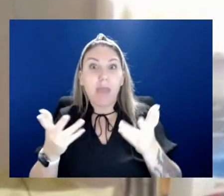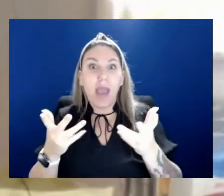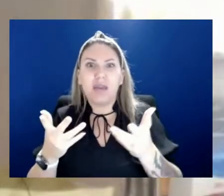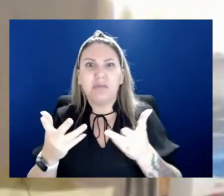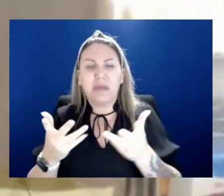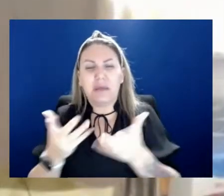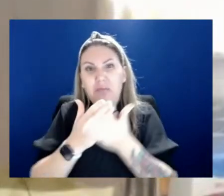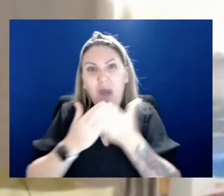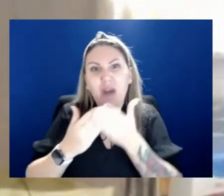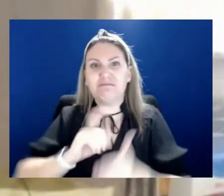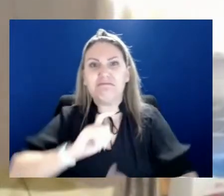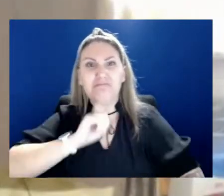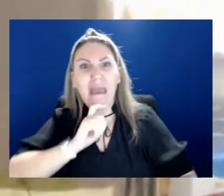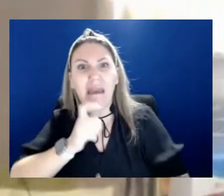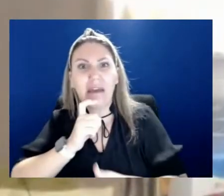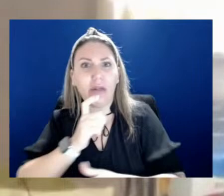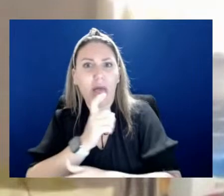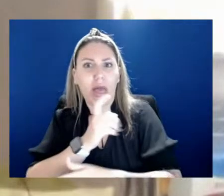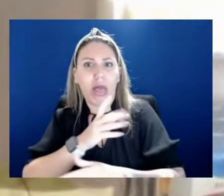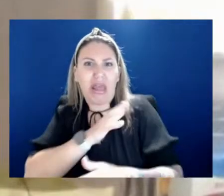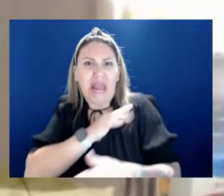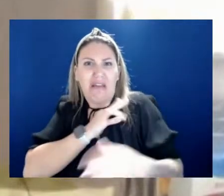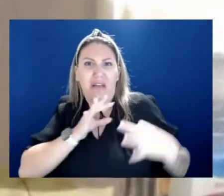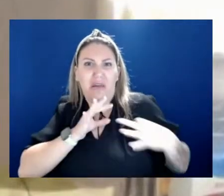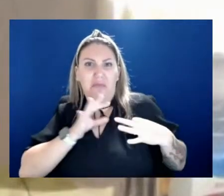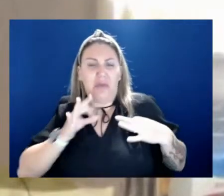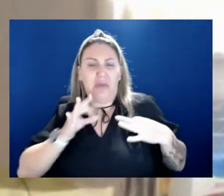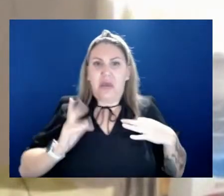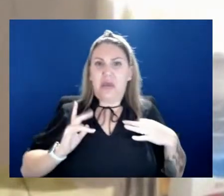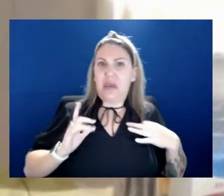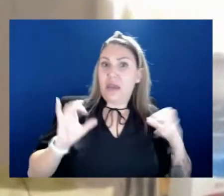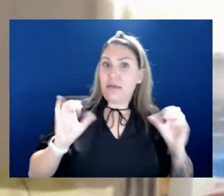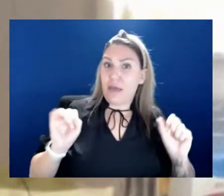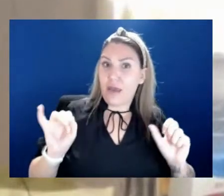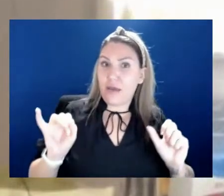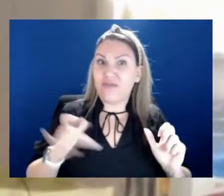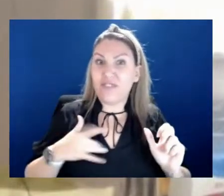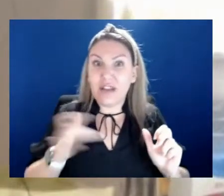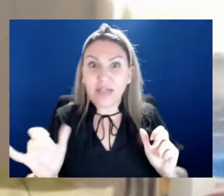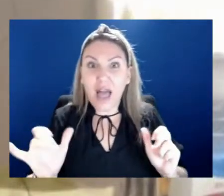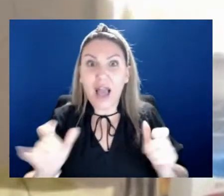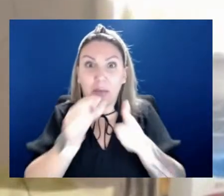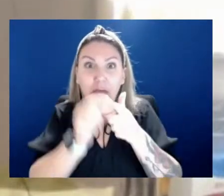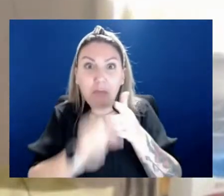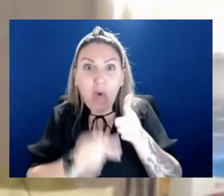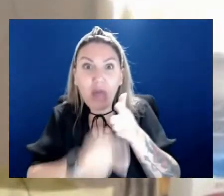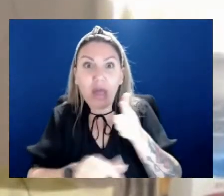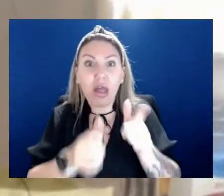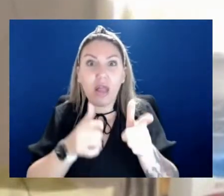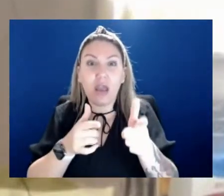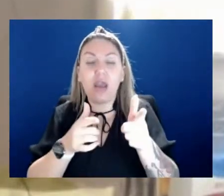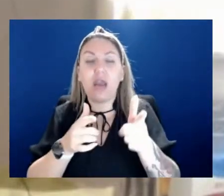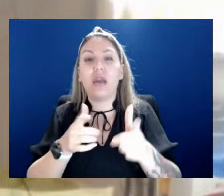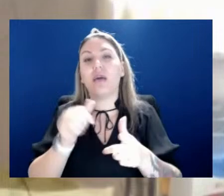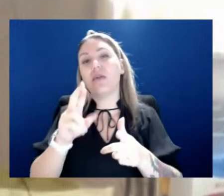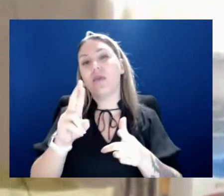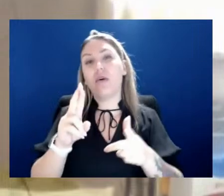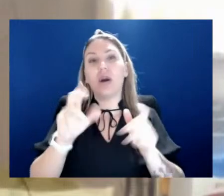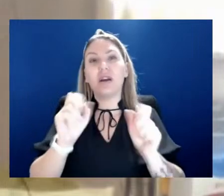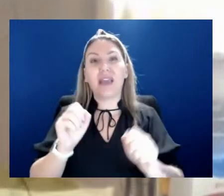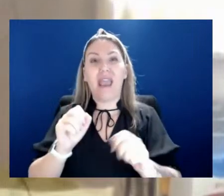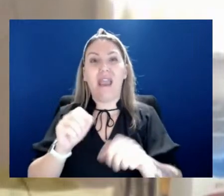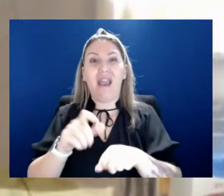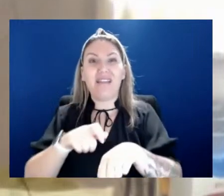injuries, which can actually be like a penetrating bullet wound, or they can lacerate and